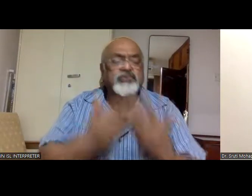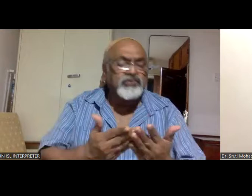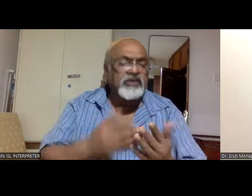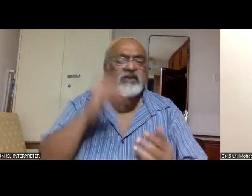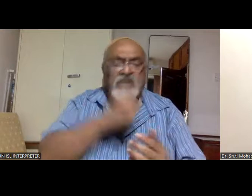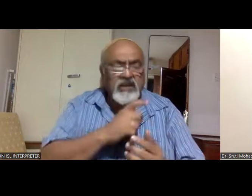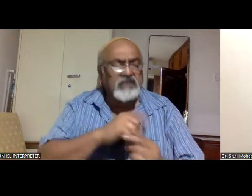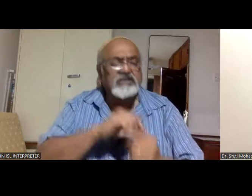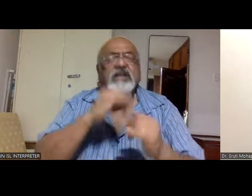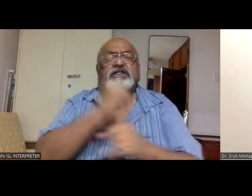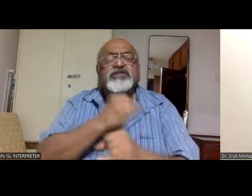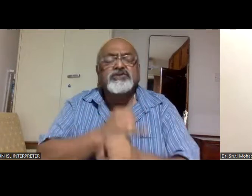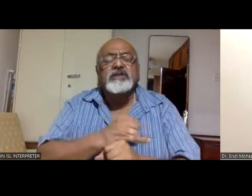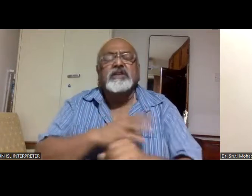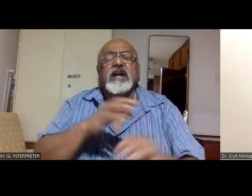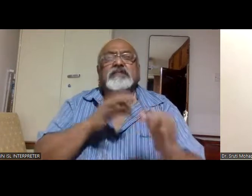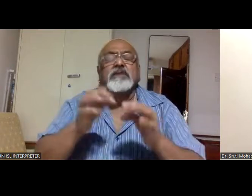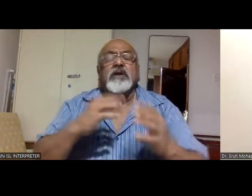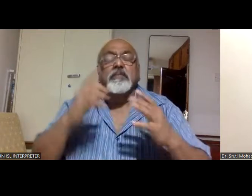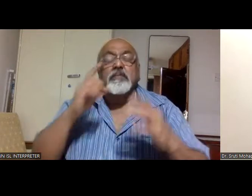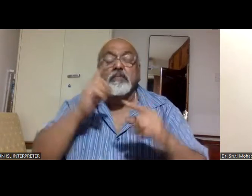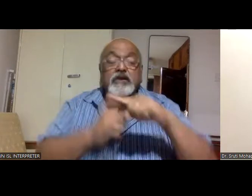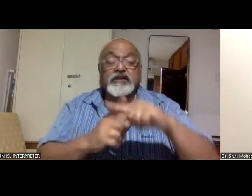or institutions? Yes,